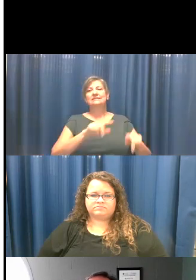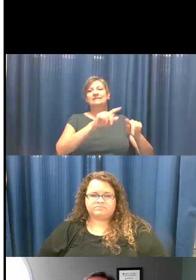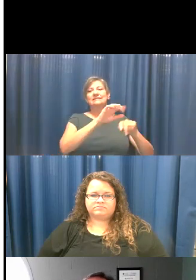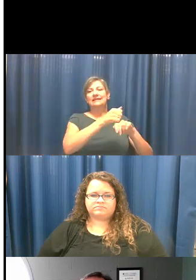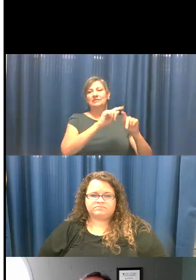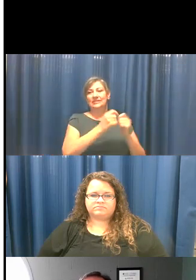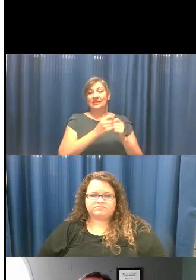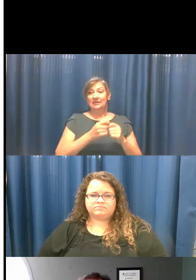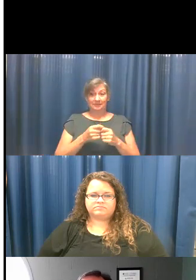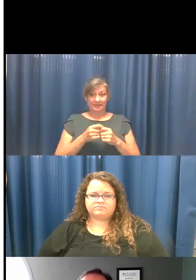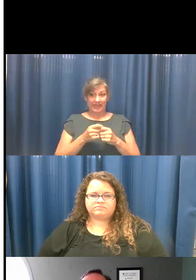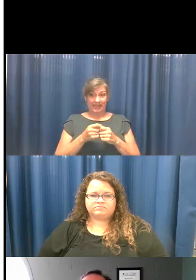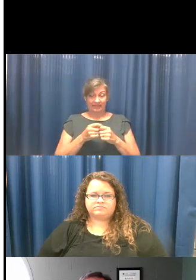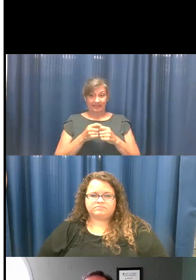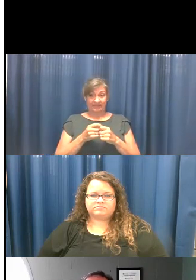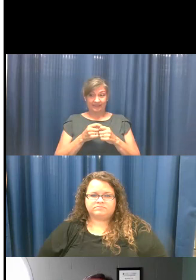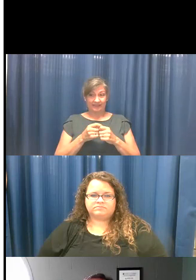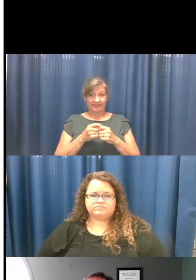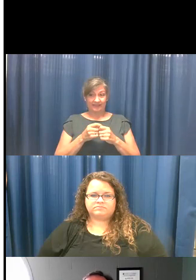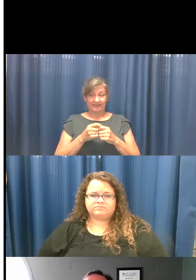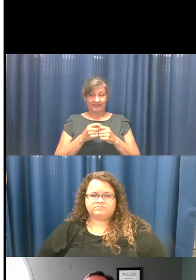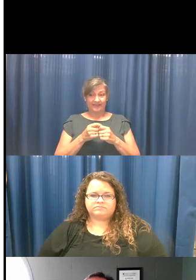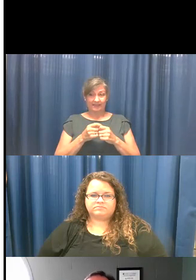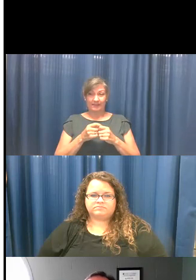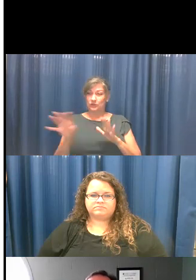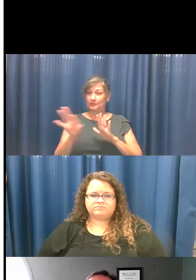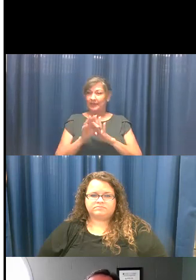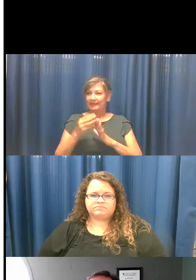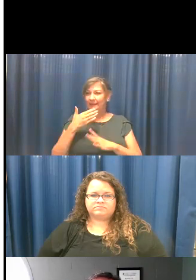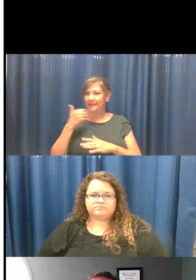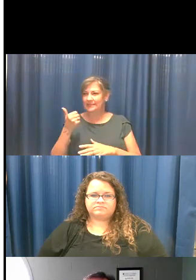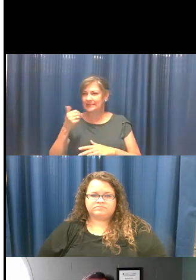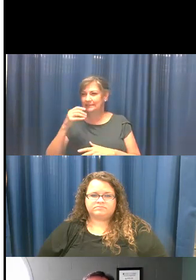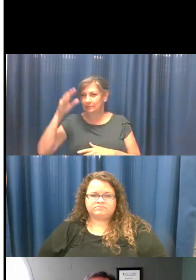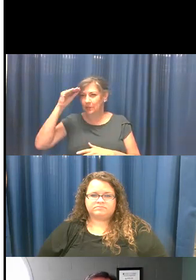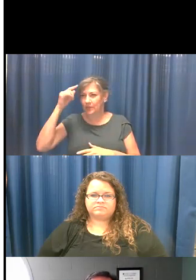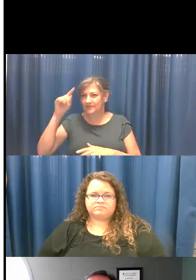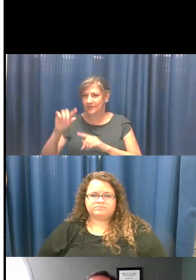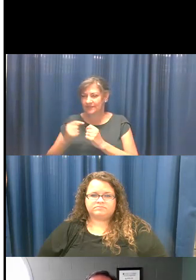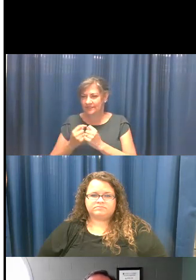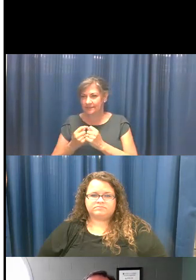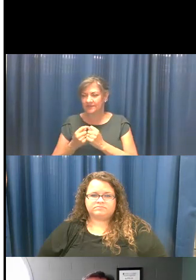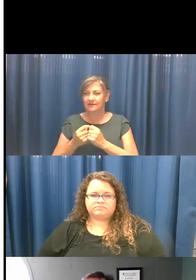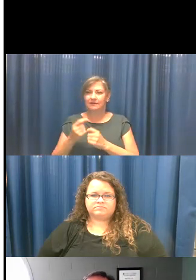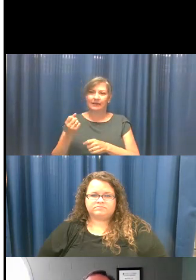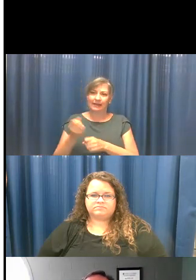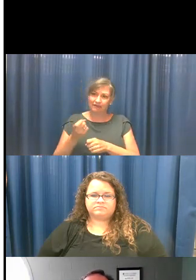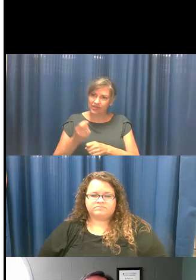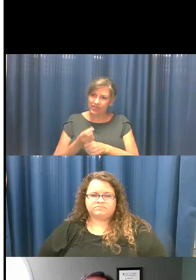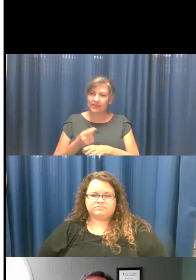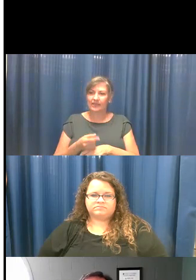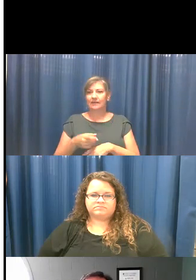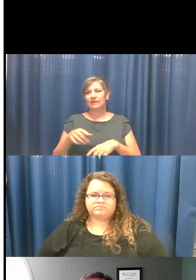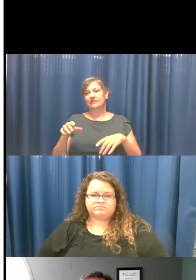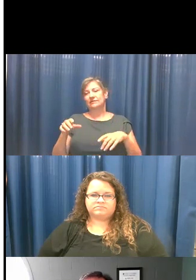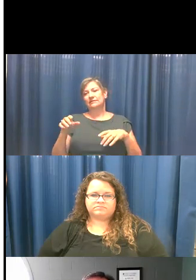players, and every single day for a couple of years at least, we would go through this process of picking teams, and I would be